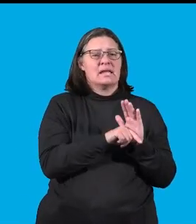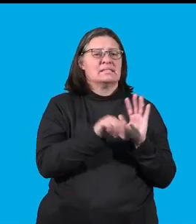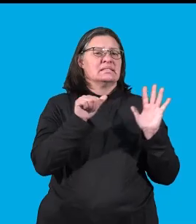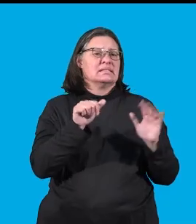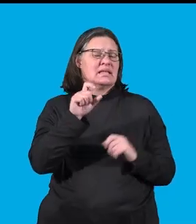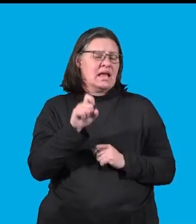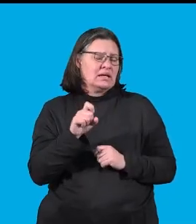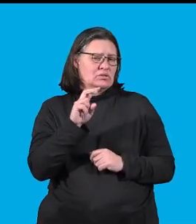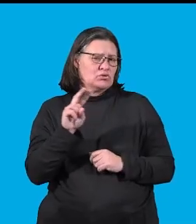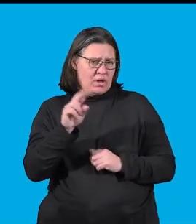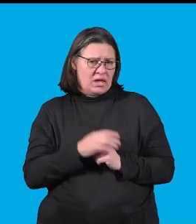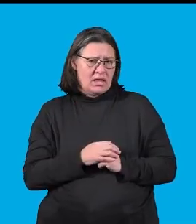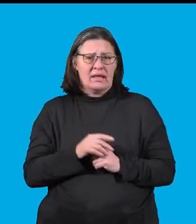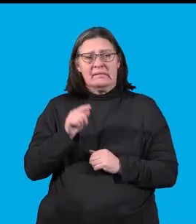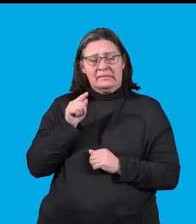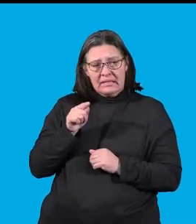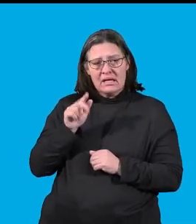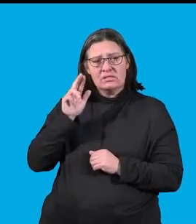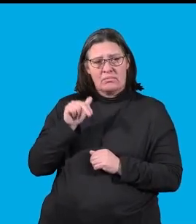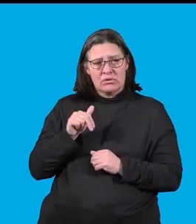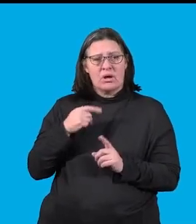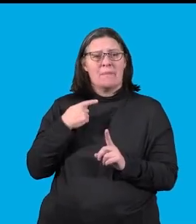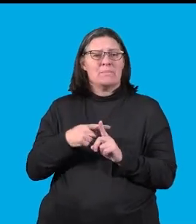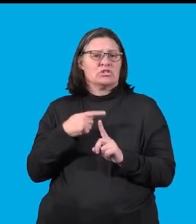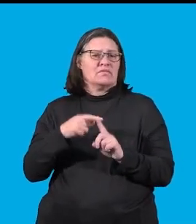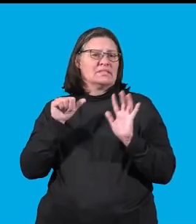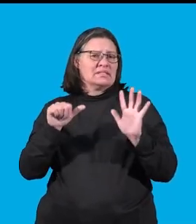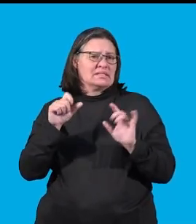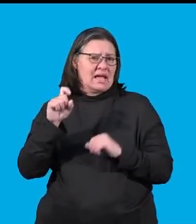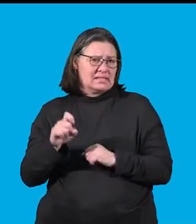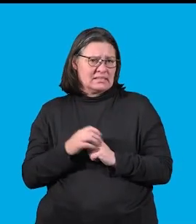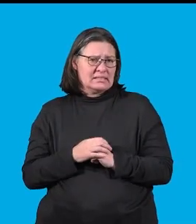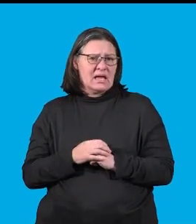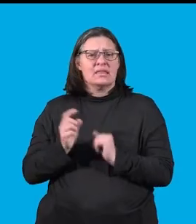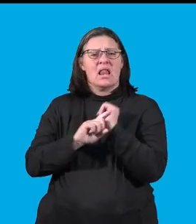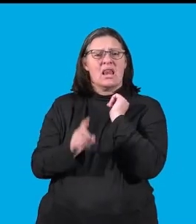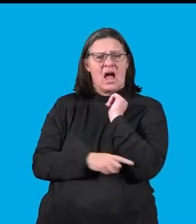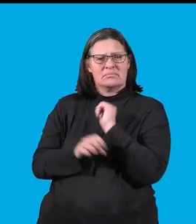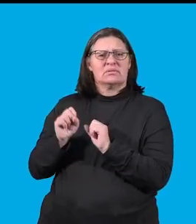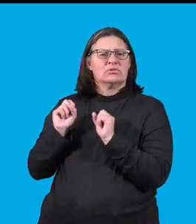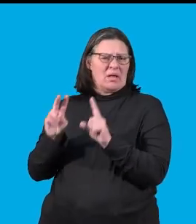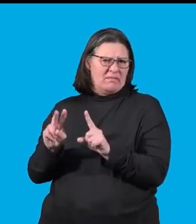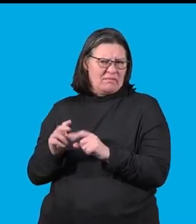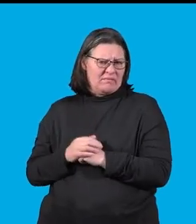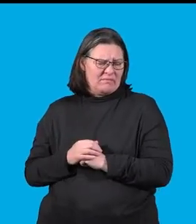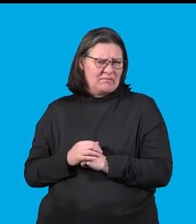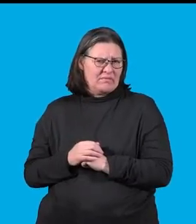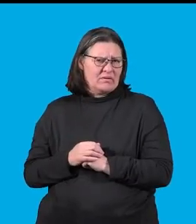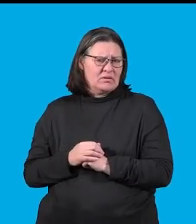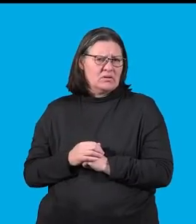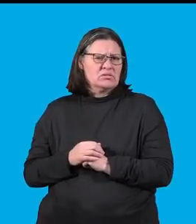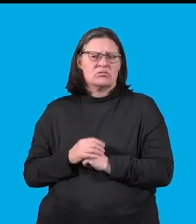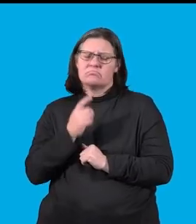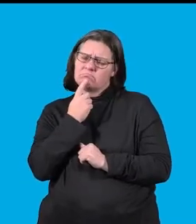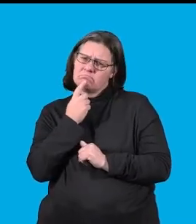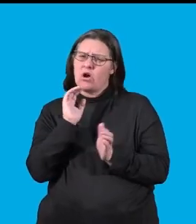minus 6x squared. This is supposed to be positive 6x. And this last one is supposed to be positive 12.